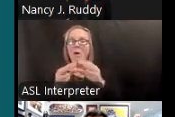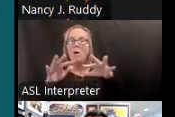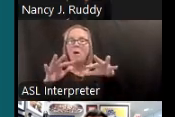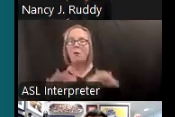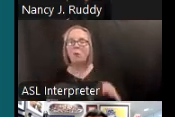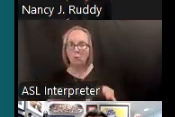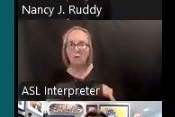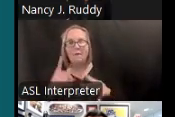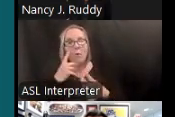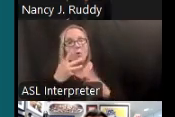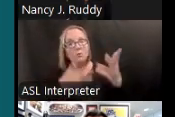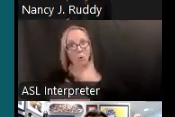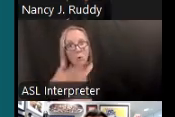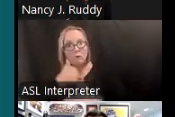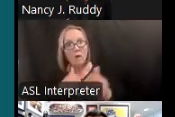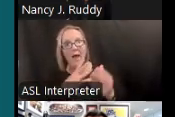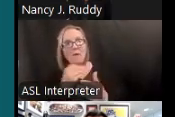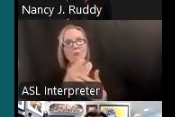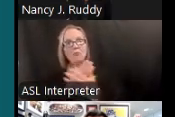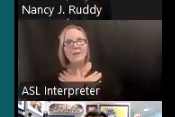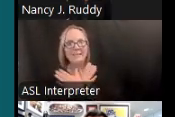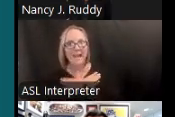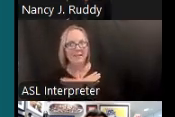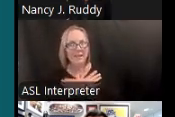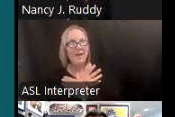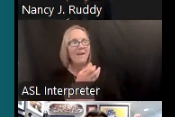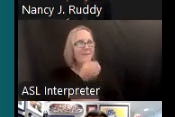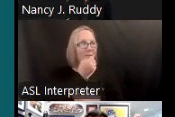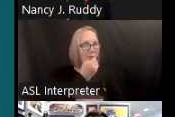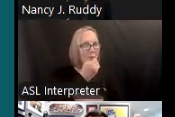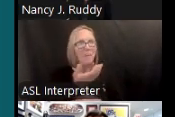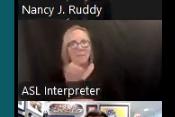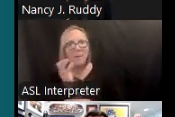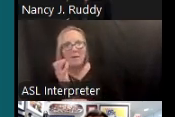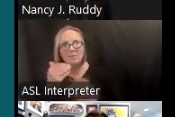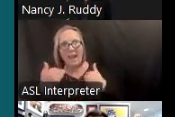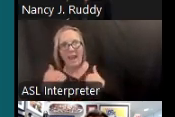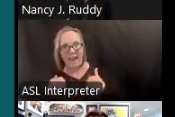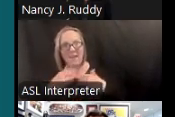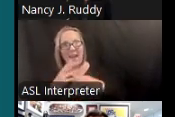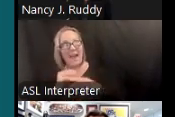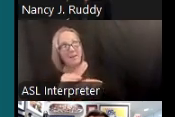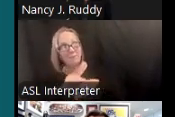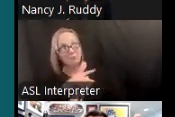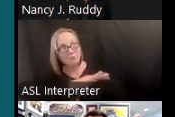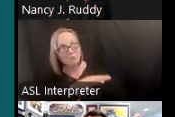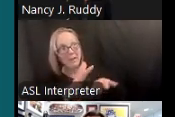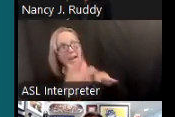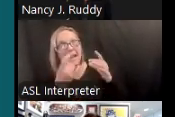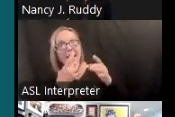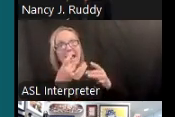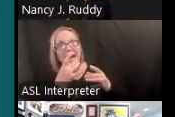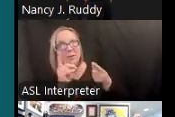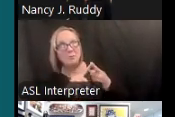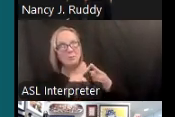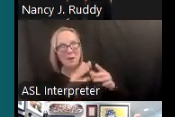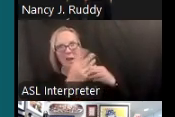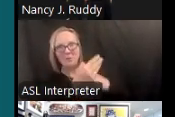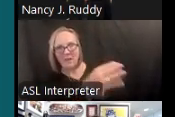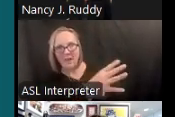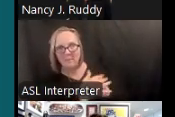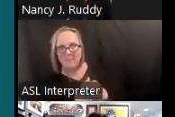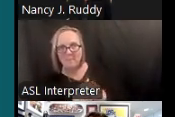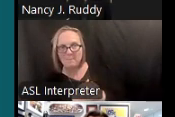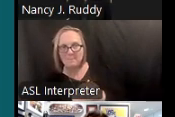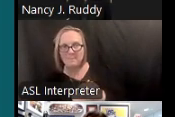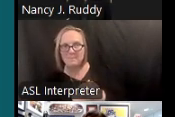beverage spaces, providing connectivity, light, and animation to the street. The gentle curves of the entry facade provide